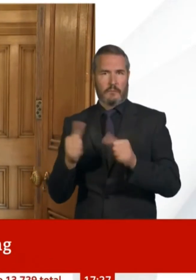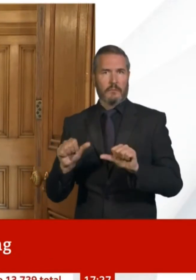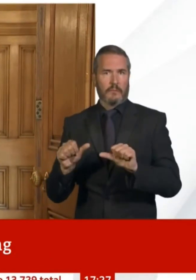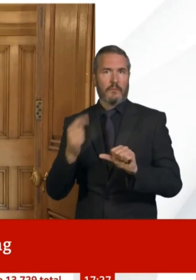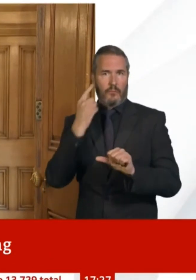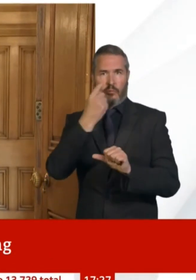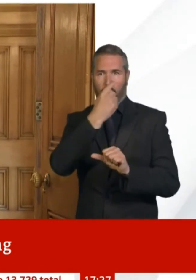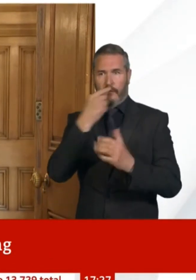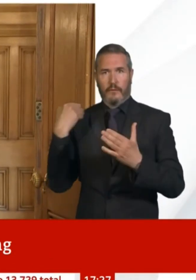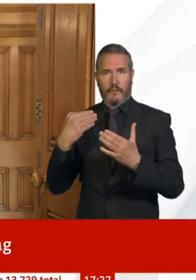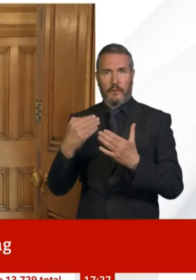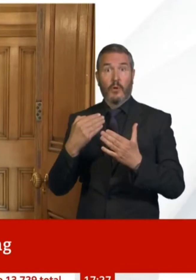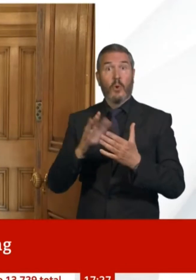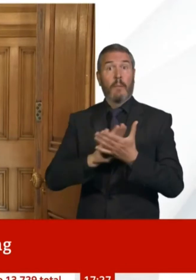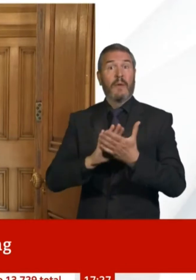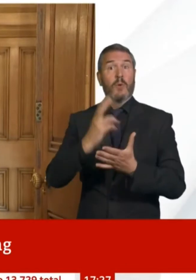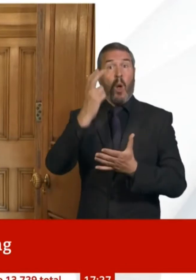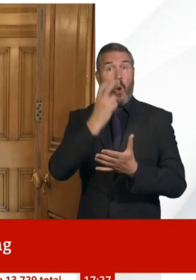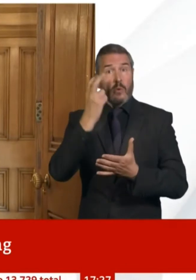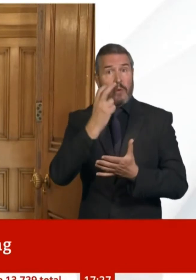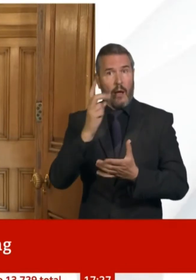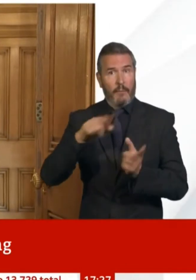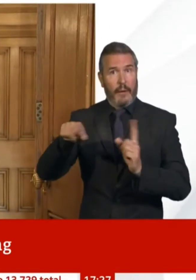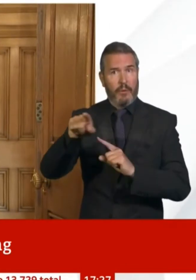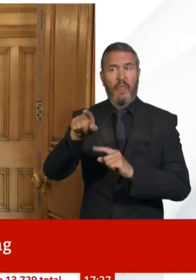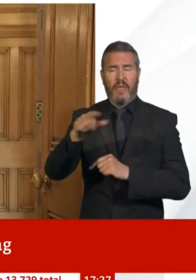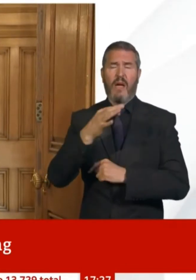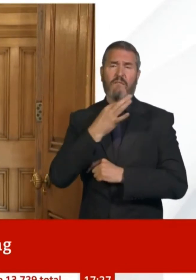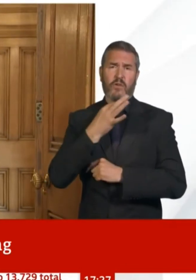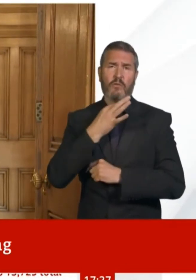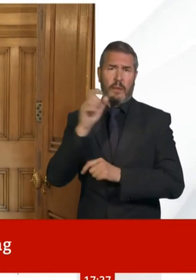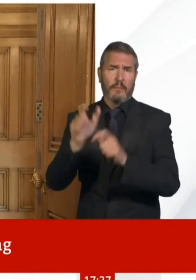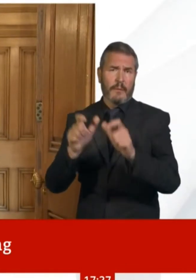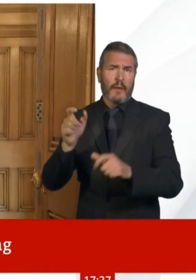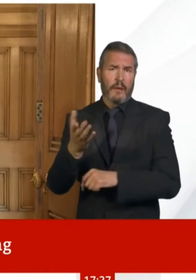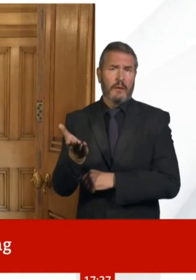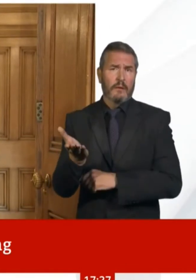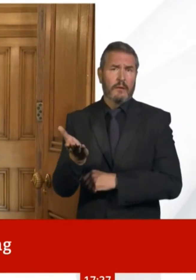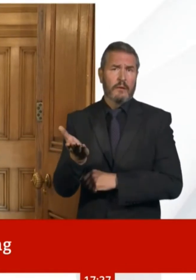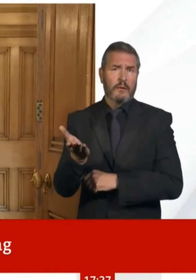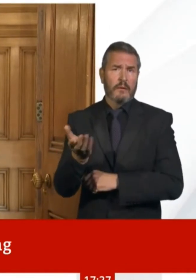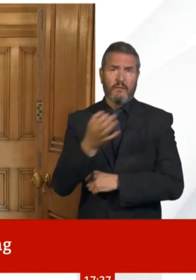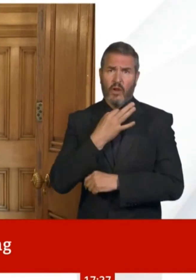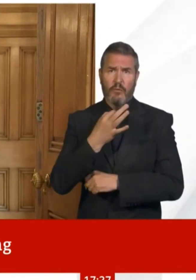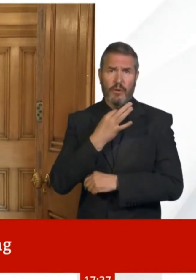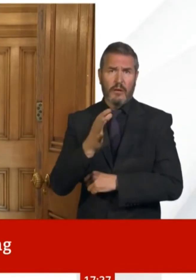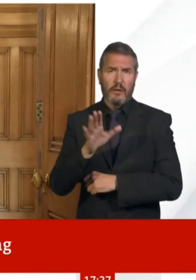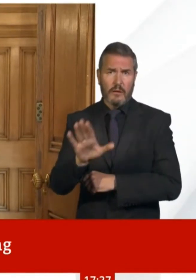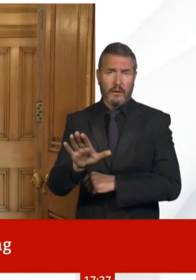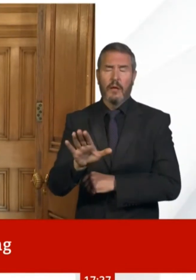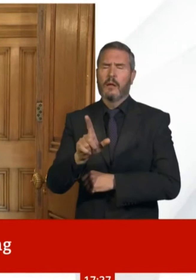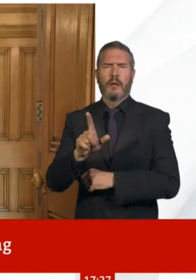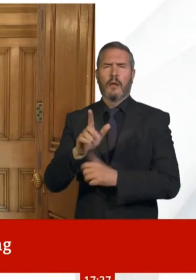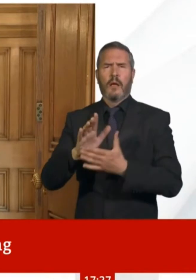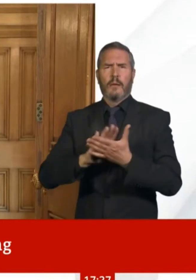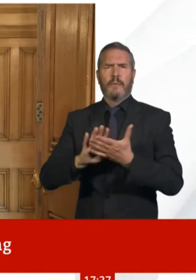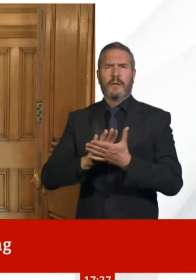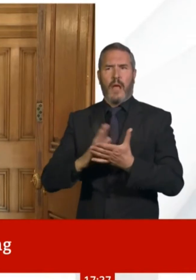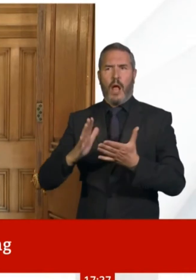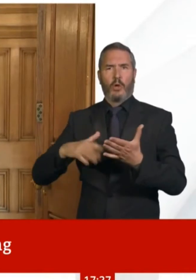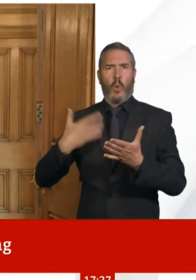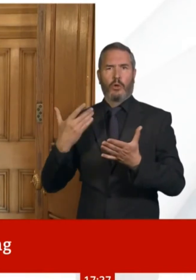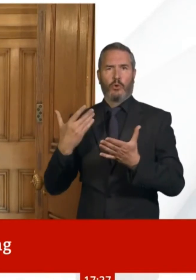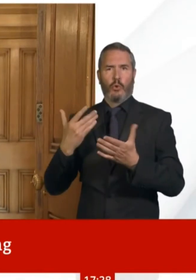are older or have a pre-existing condition are particularly vulnerable. So far from wanting to take measures which